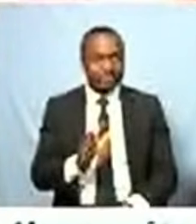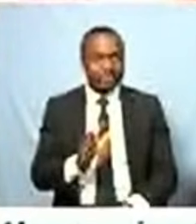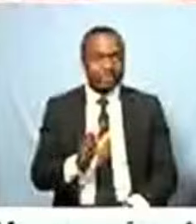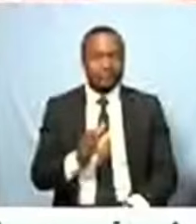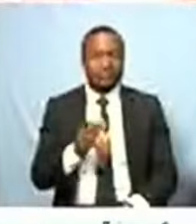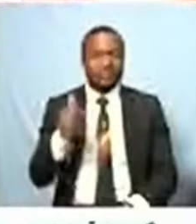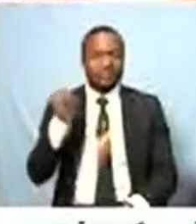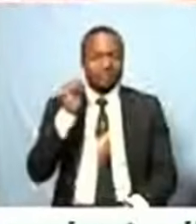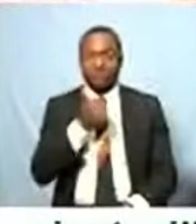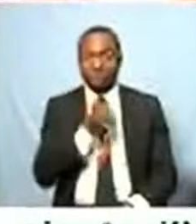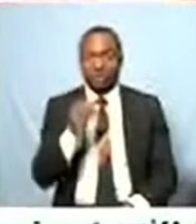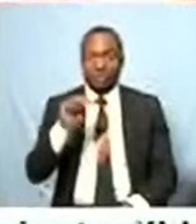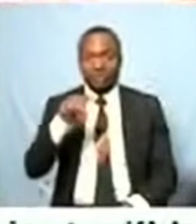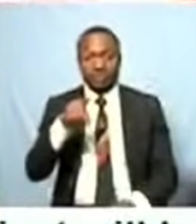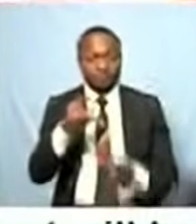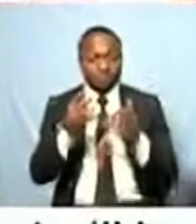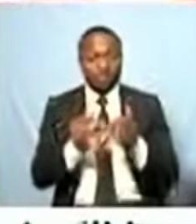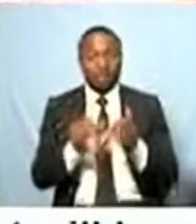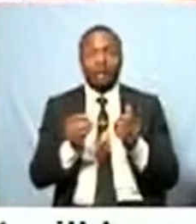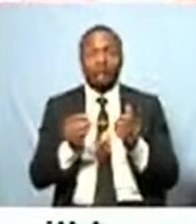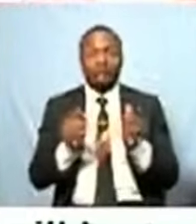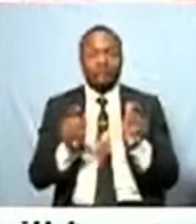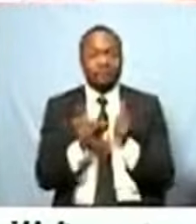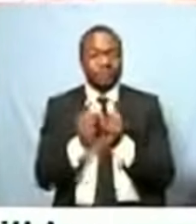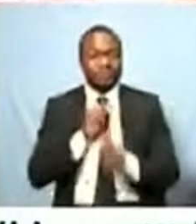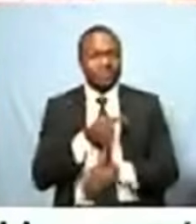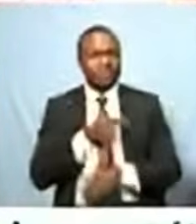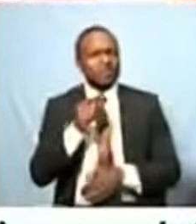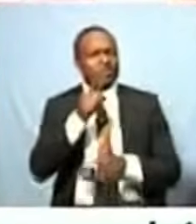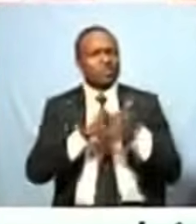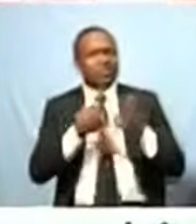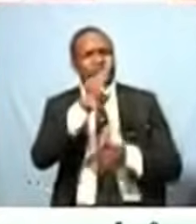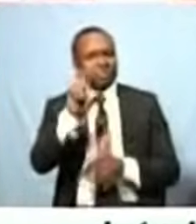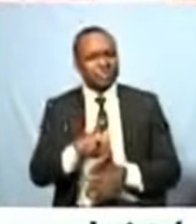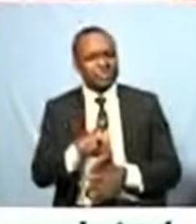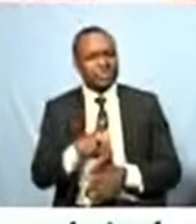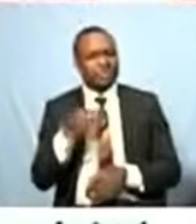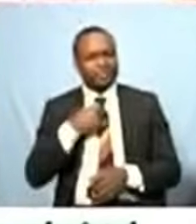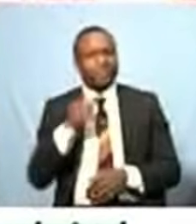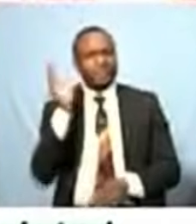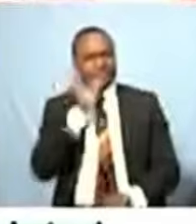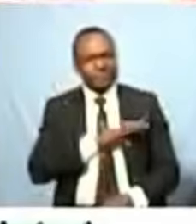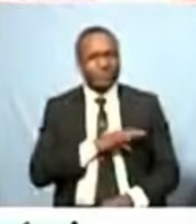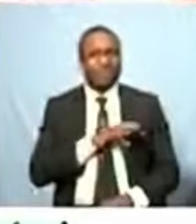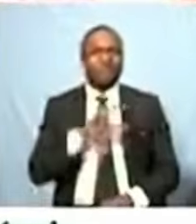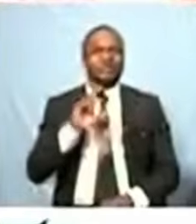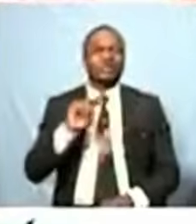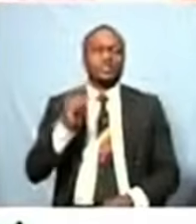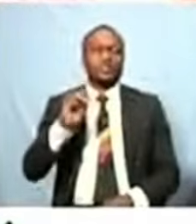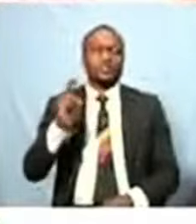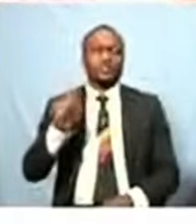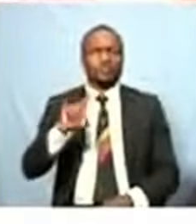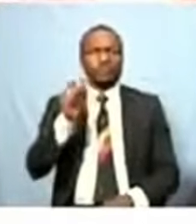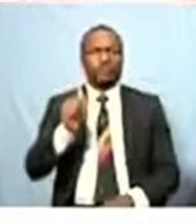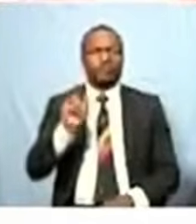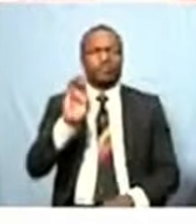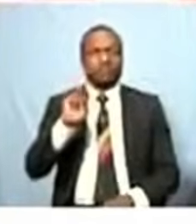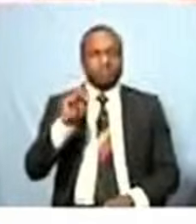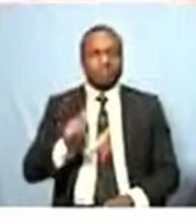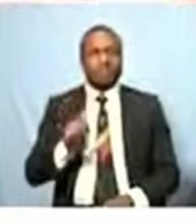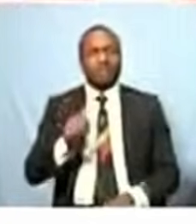us. Question quiz, we have done Chiburuma Road, and you are happy.